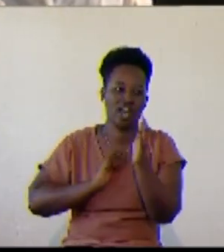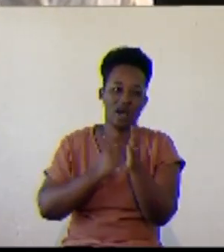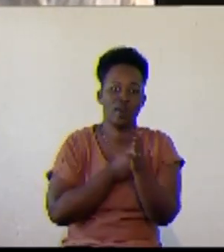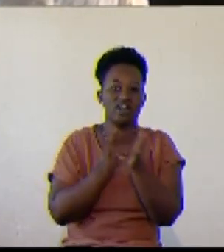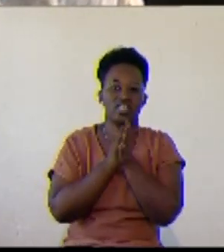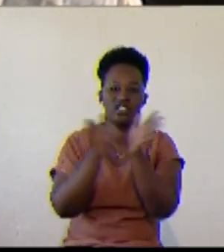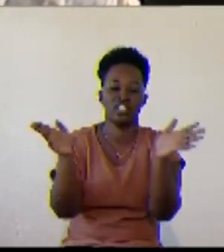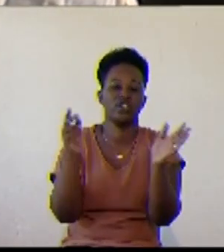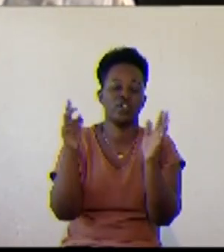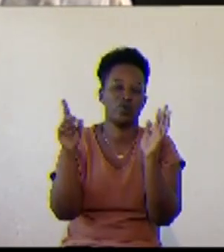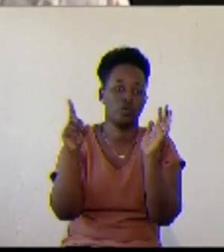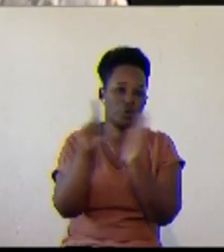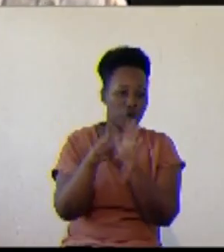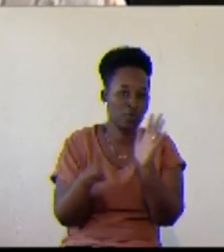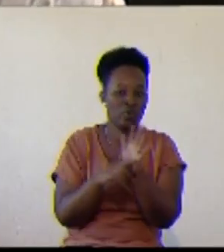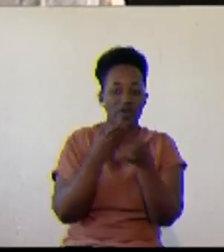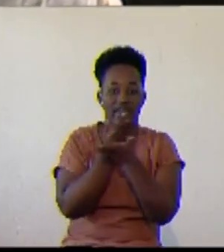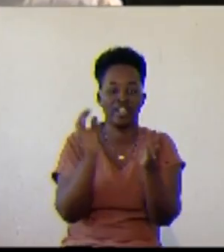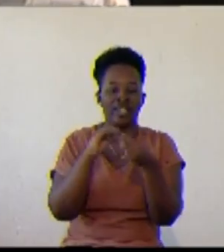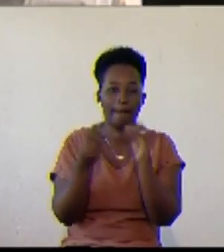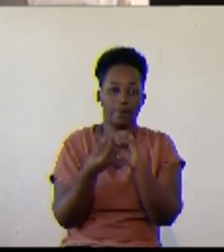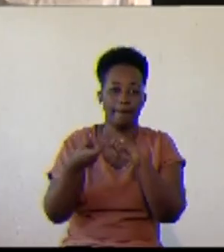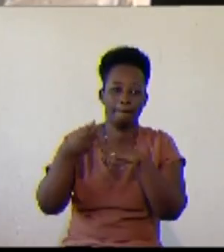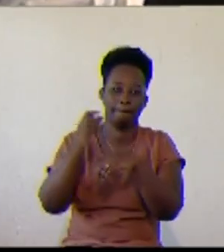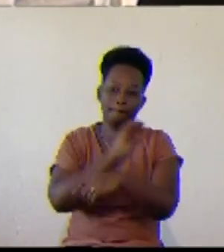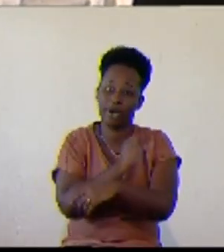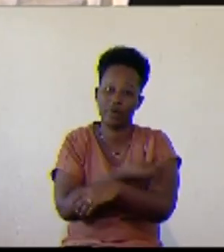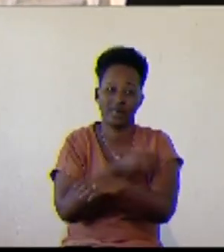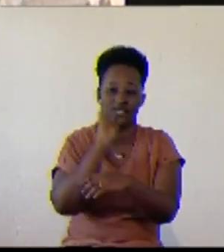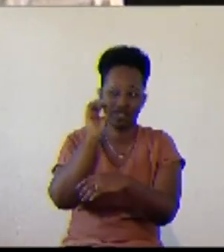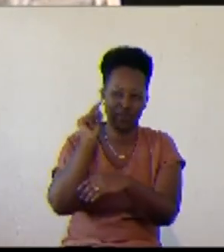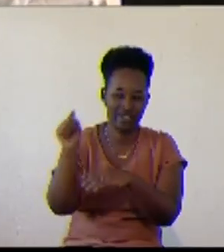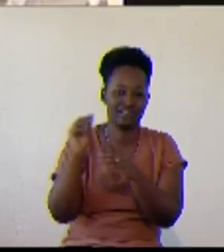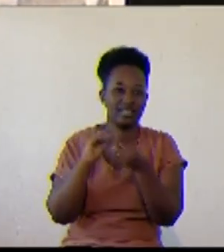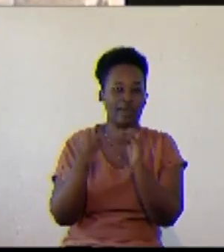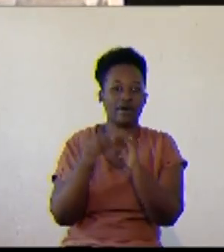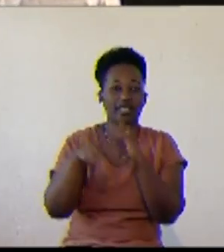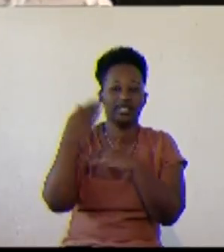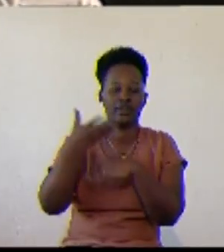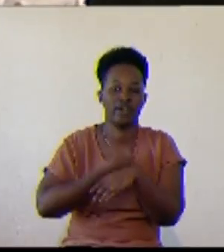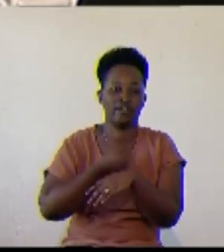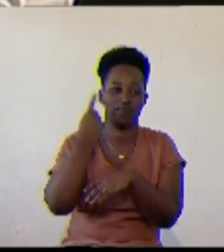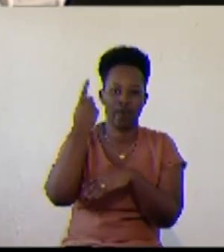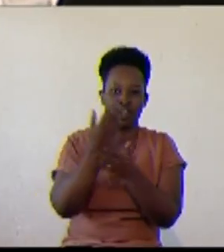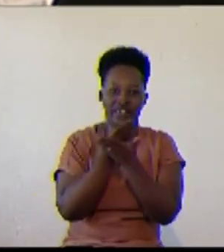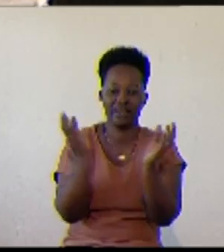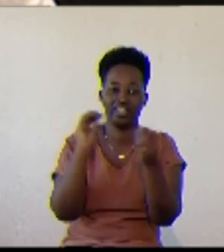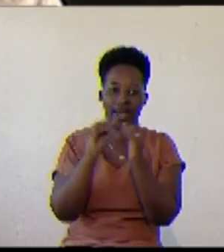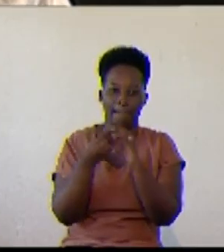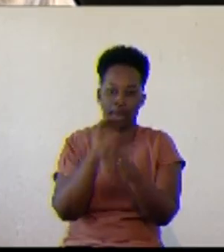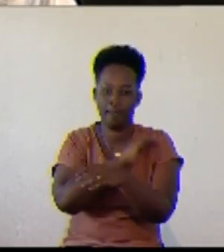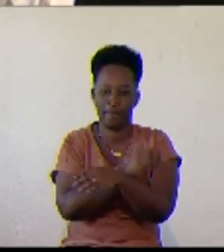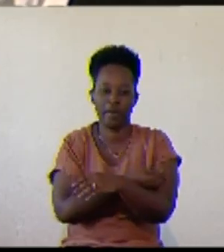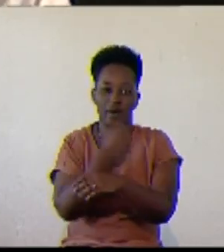differentiation, any number to power 0 is that number. Then here we have 1, you remain with 1, any number to power 1 is